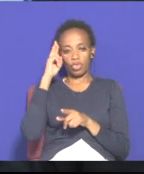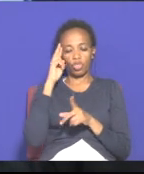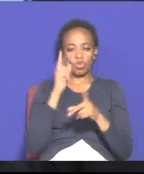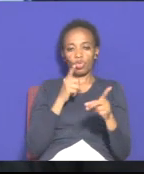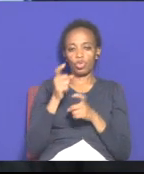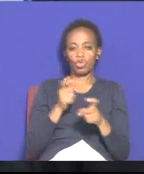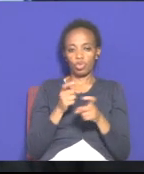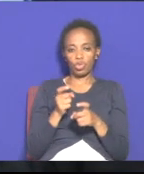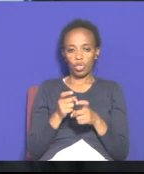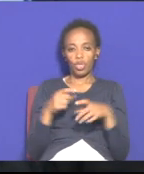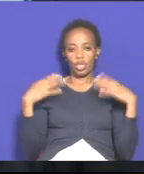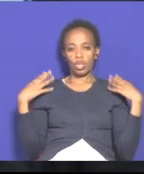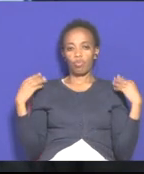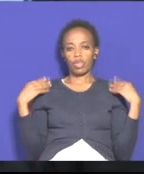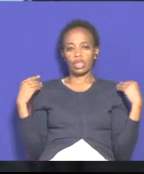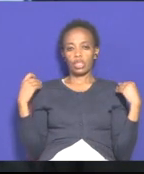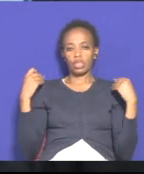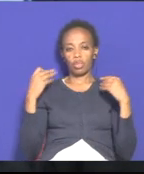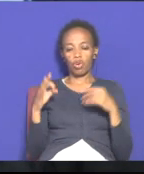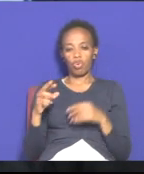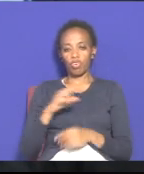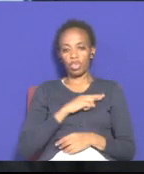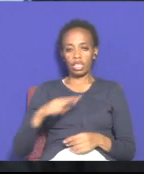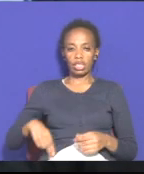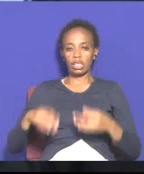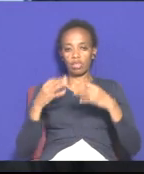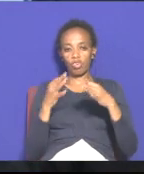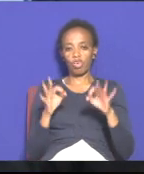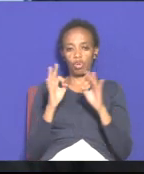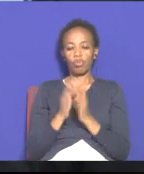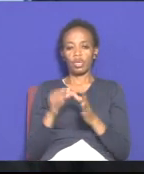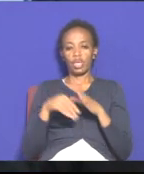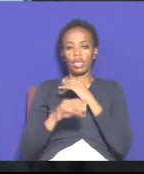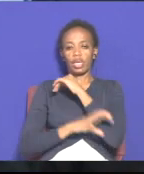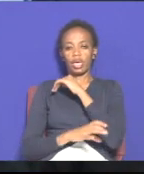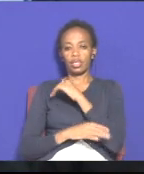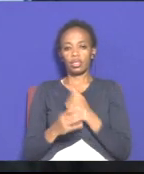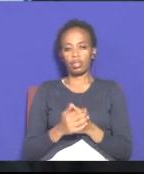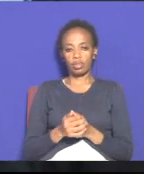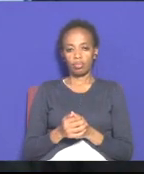control the practice of religious freedom in the country.